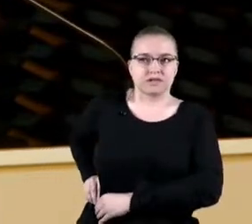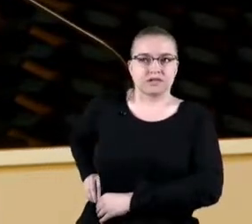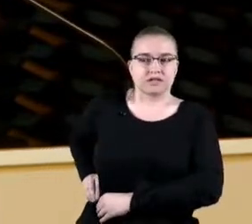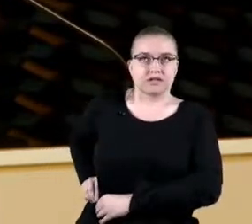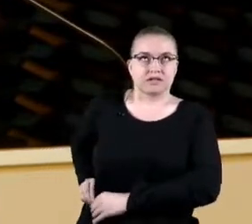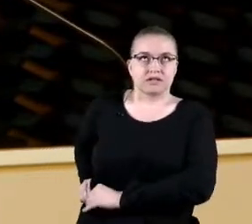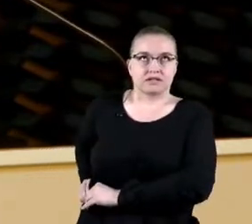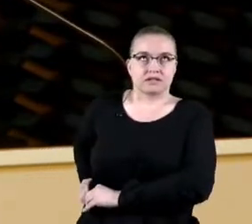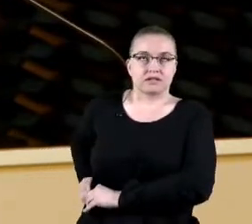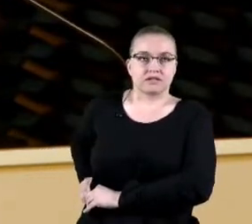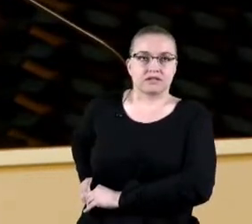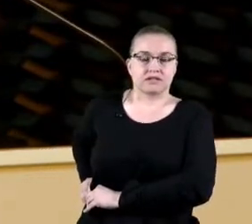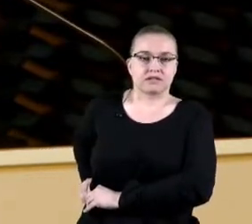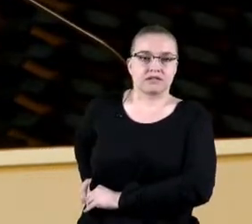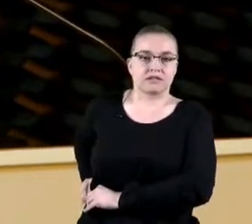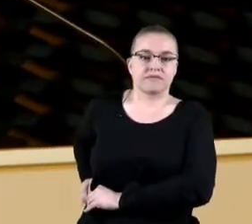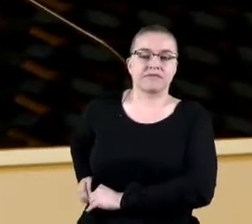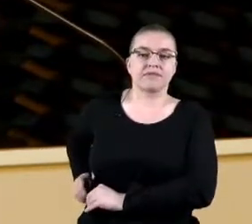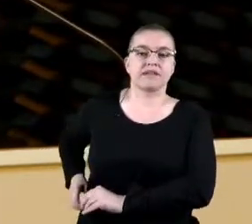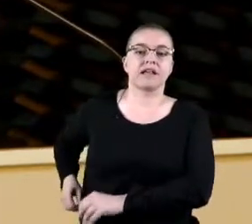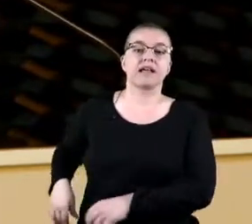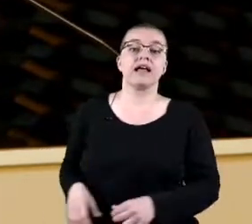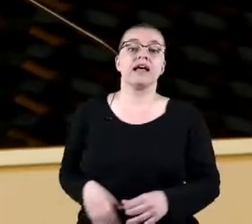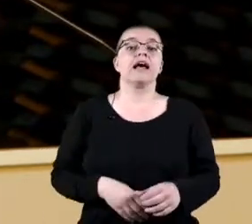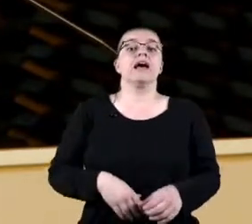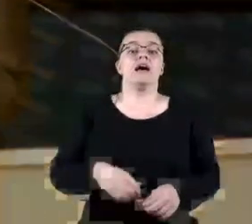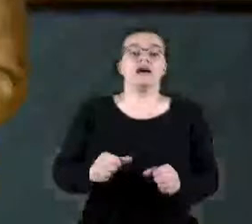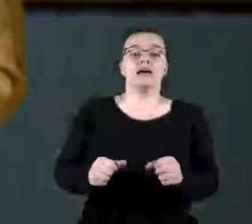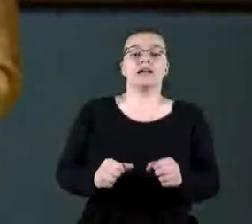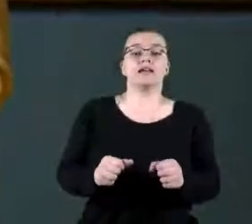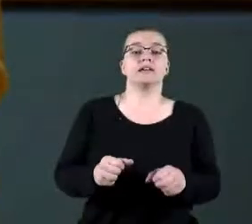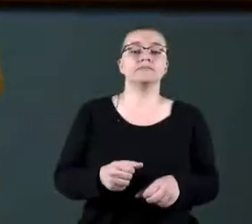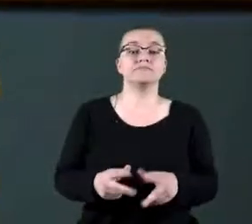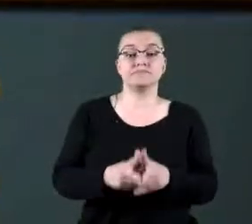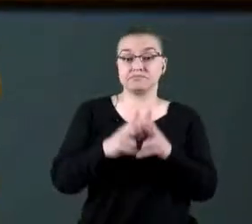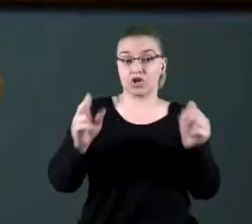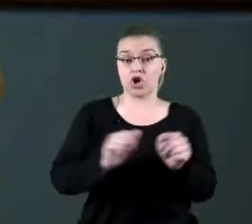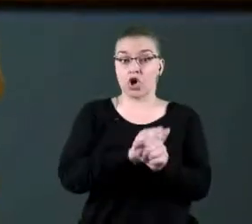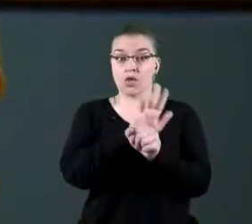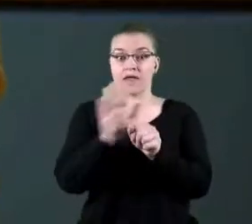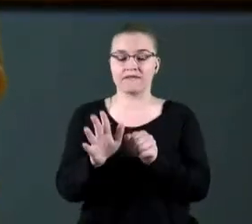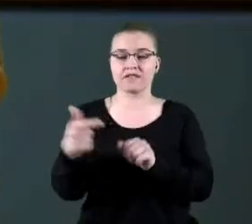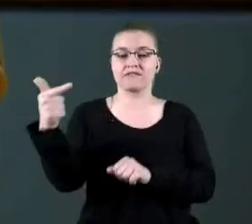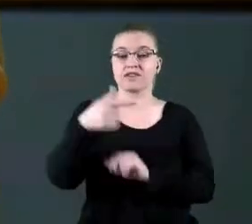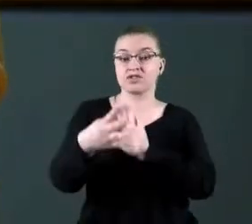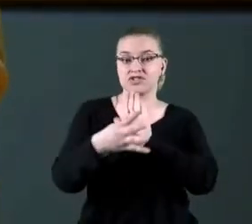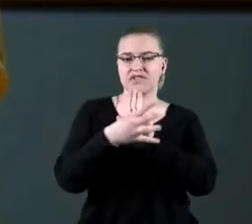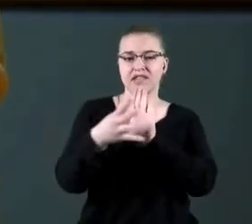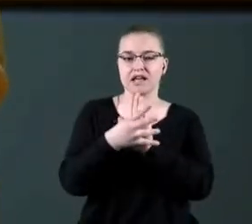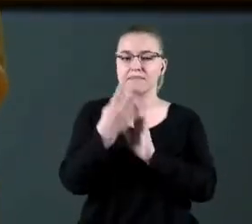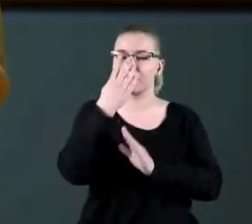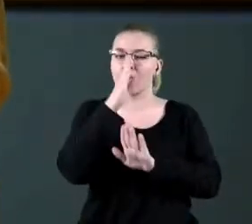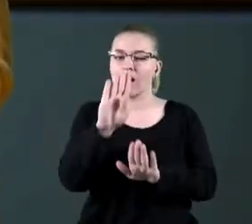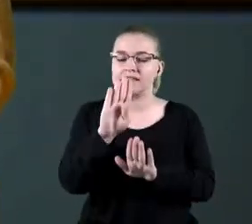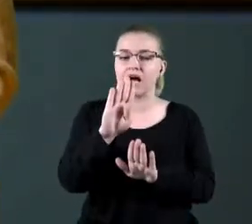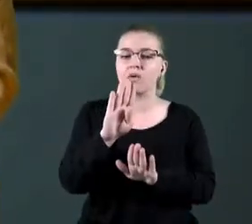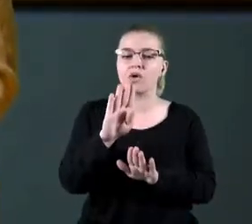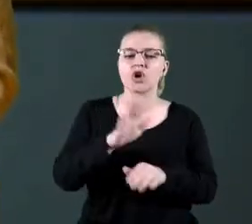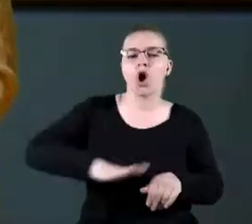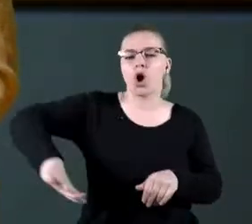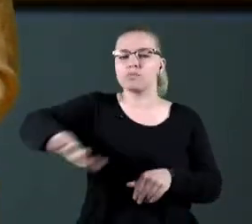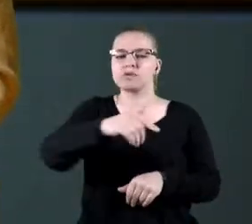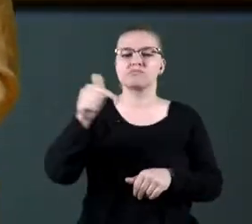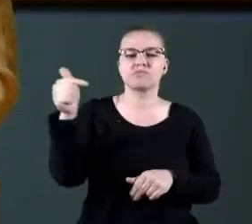The COVID-19 pandemic has shown that urban areas must continually adapt to various challenges in an integrated